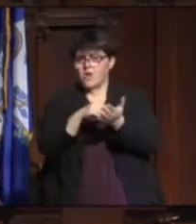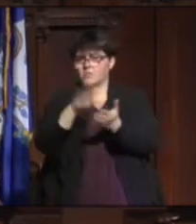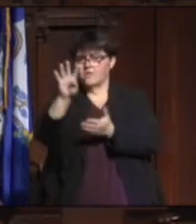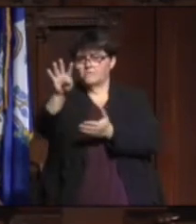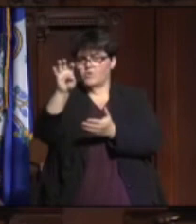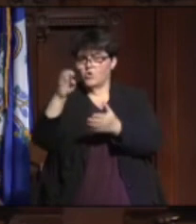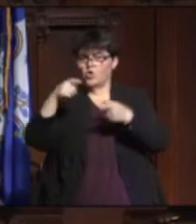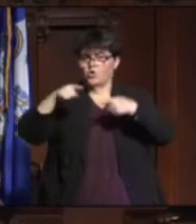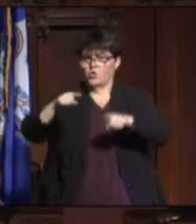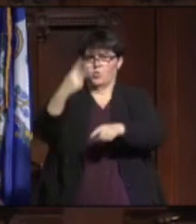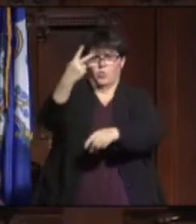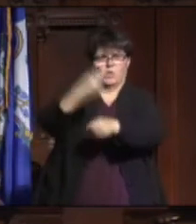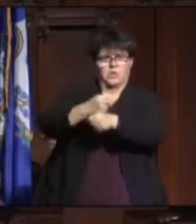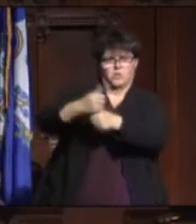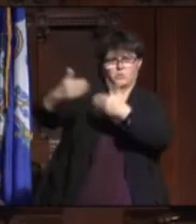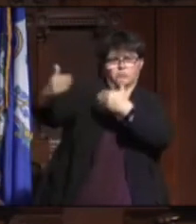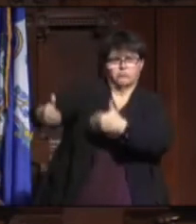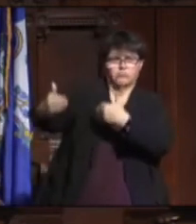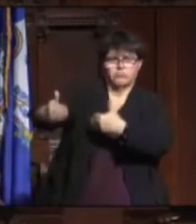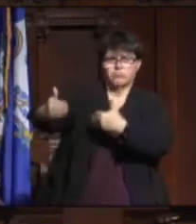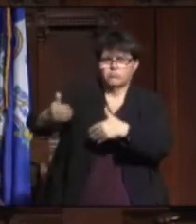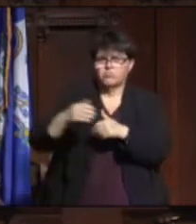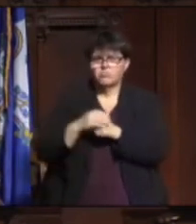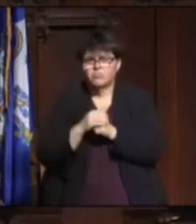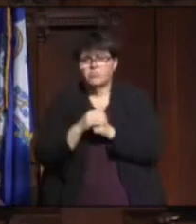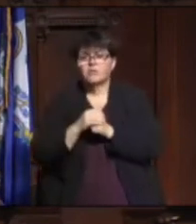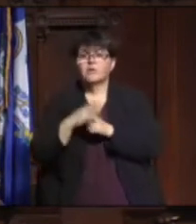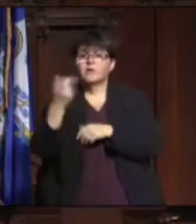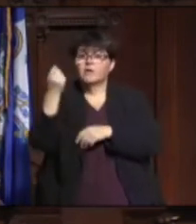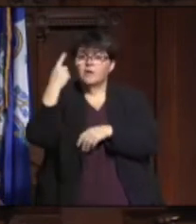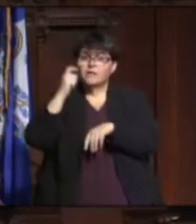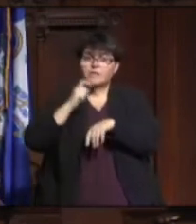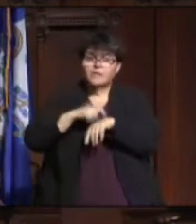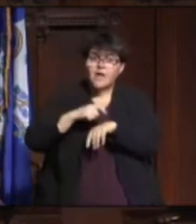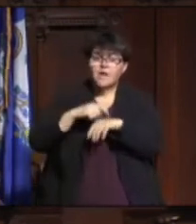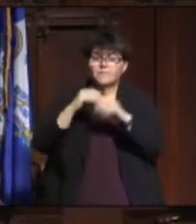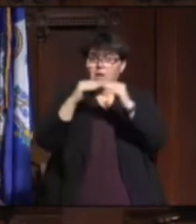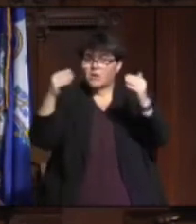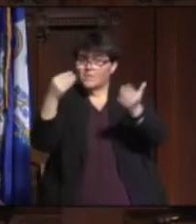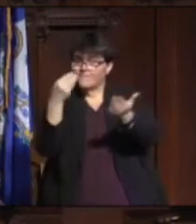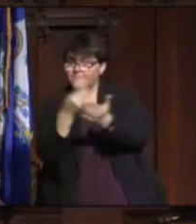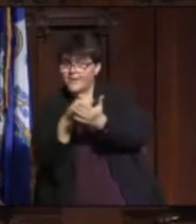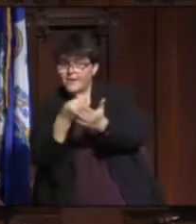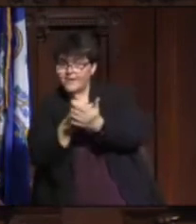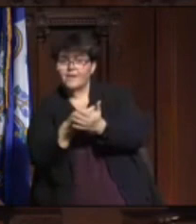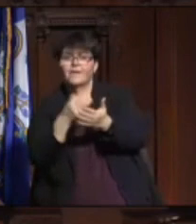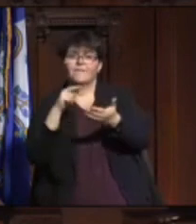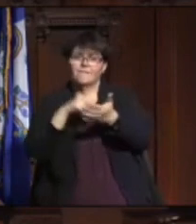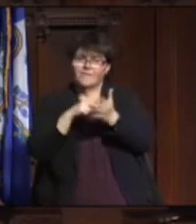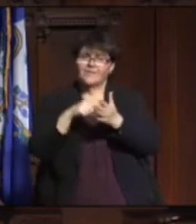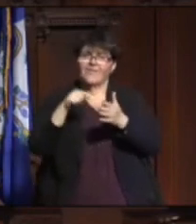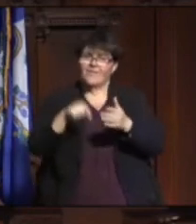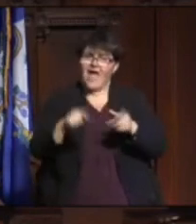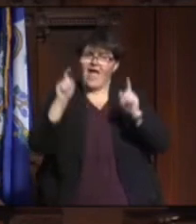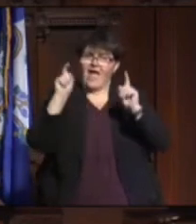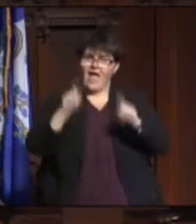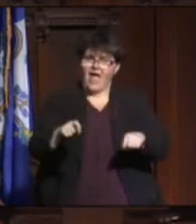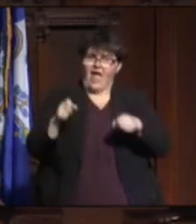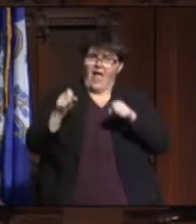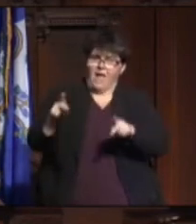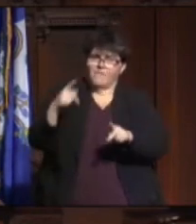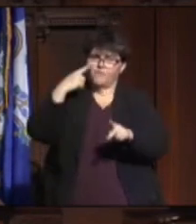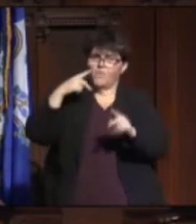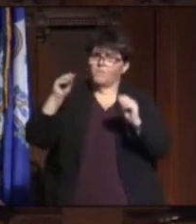money, and this housing trust fund will allow developers to move quickly with an emphasis upon multi-unit housing